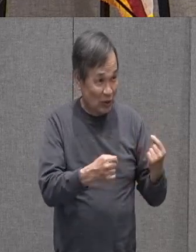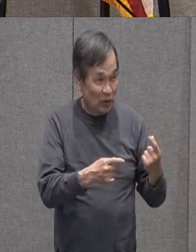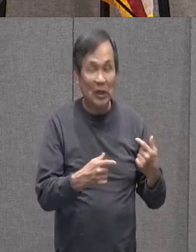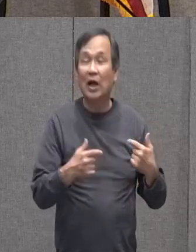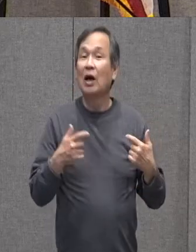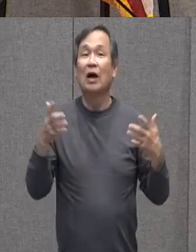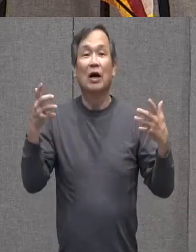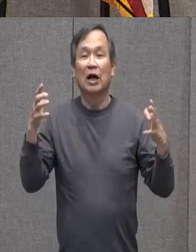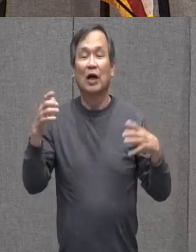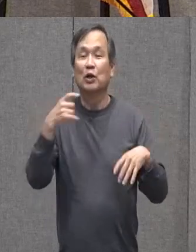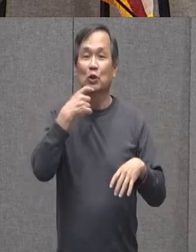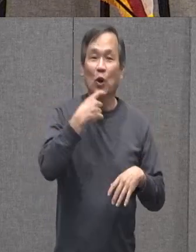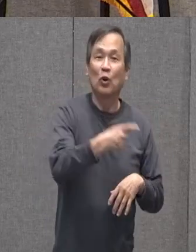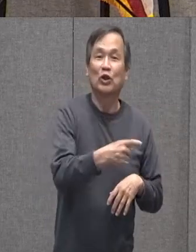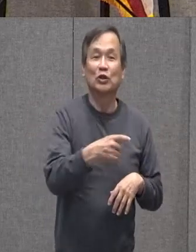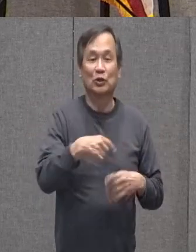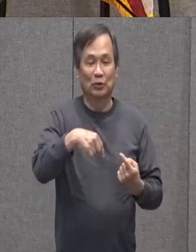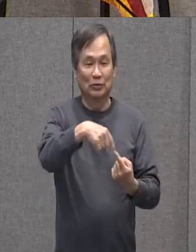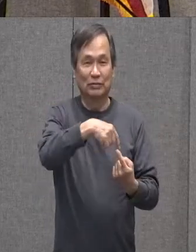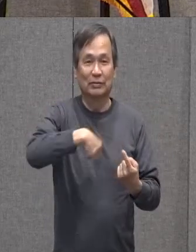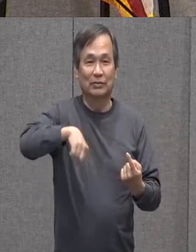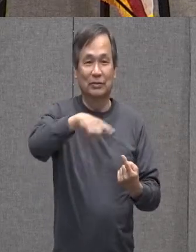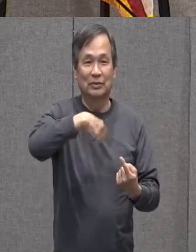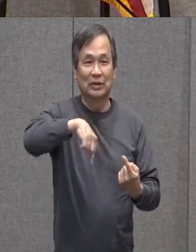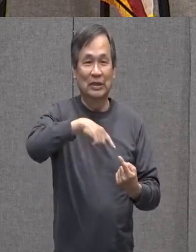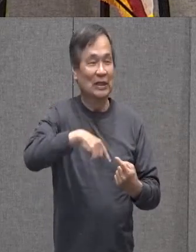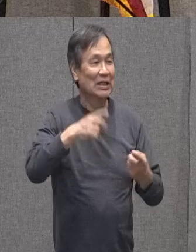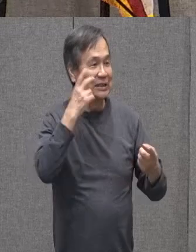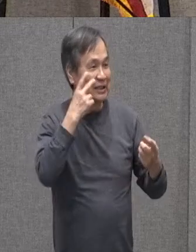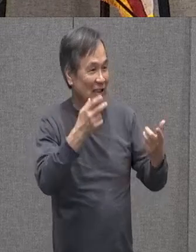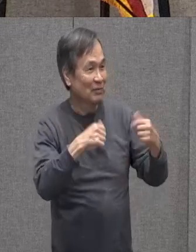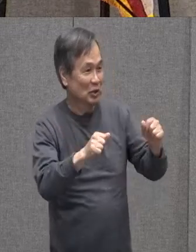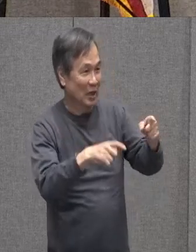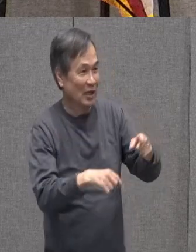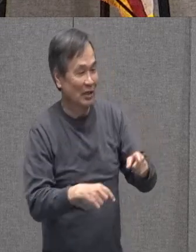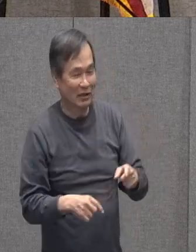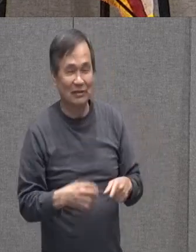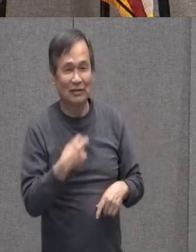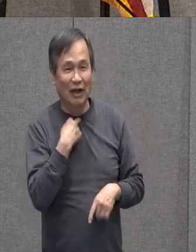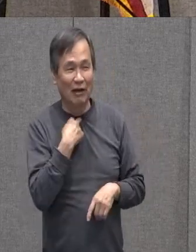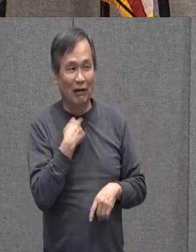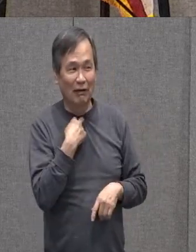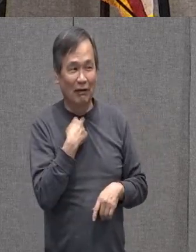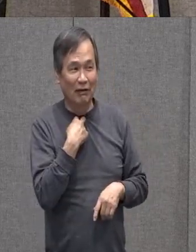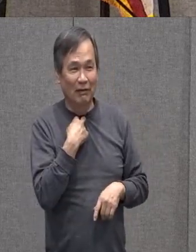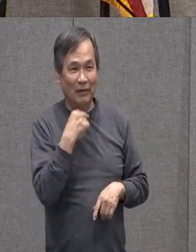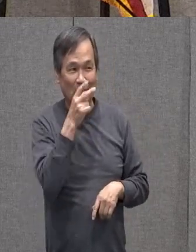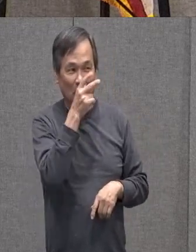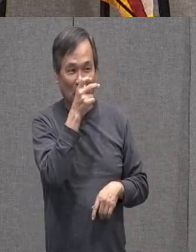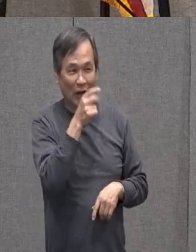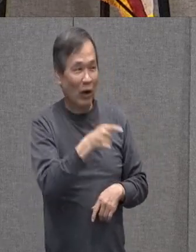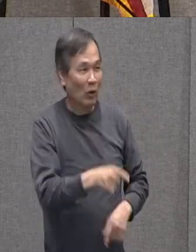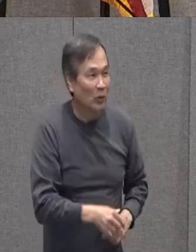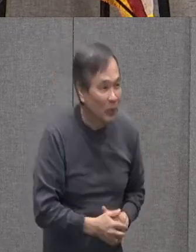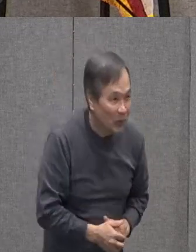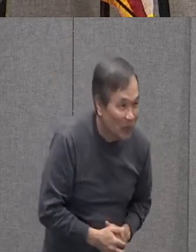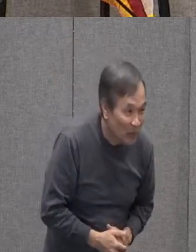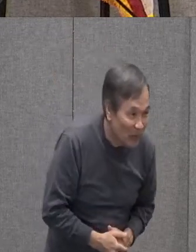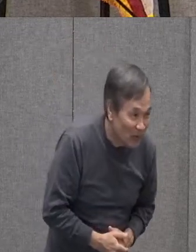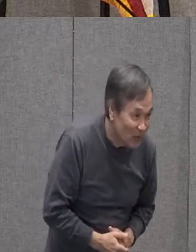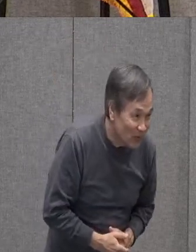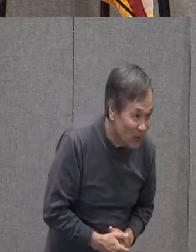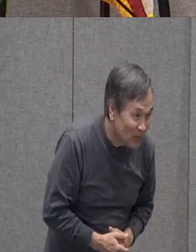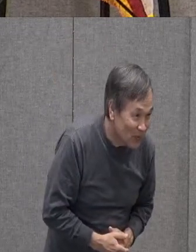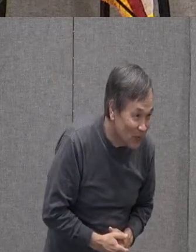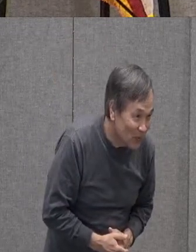code was to turn around, and let's see, it got stuck in the middle of its code. It might be a bug. So let's get it started again. Let's see. Oh, here it goes. There you